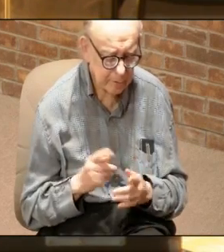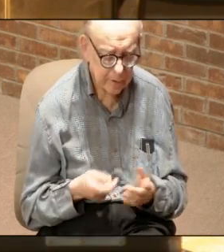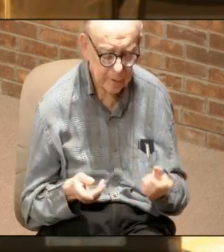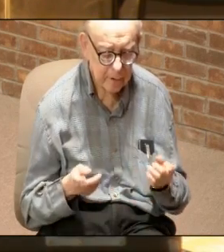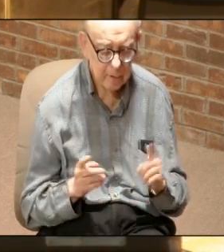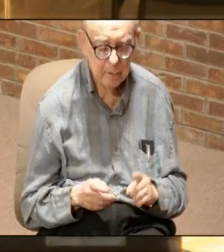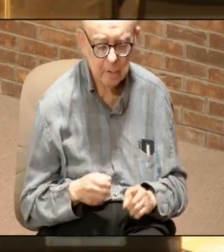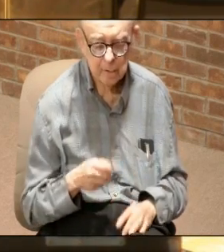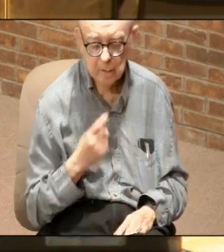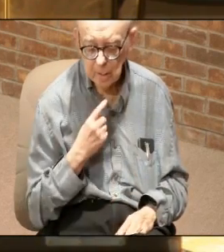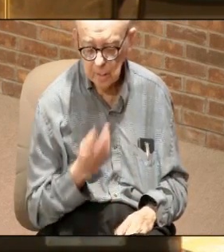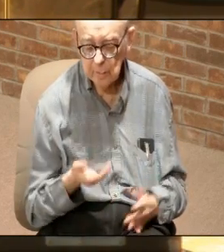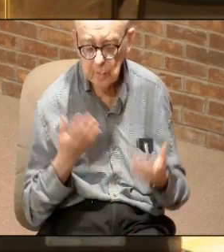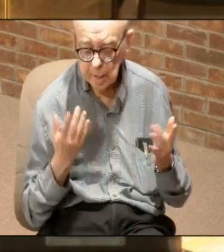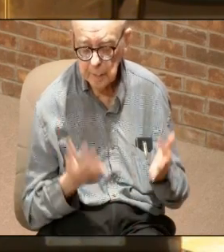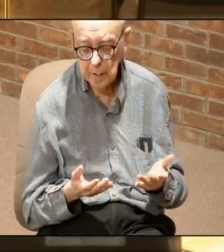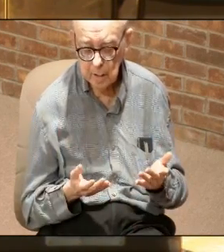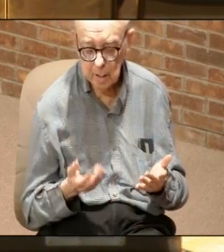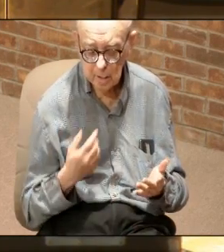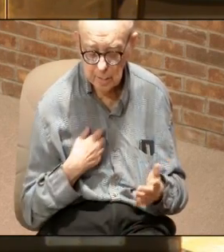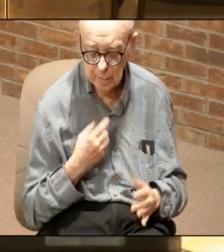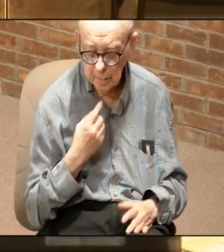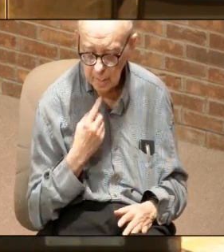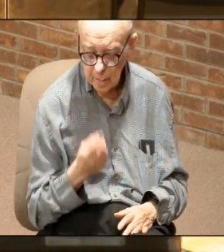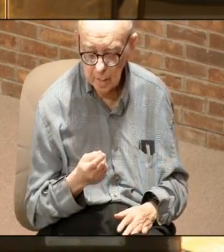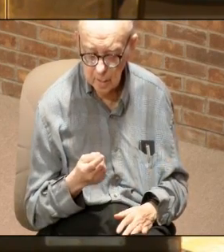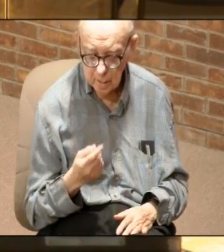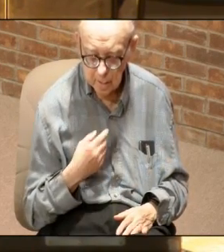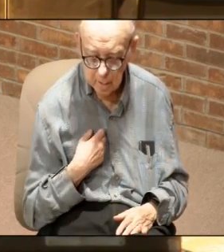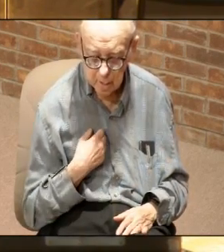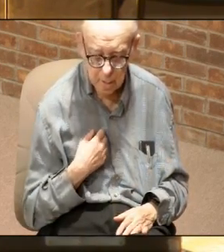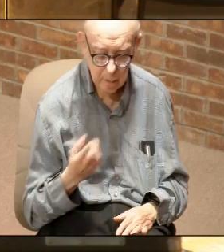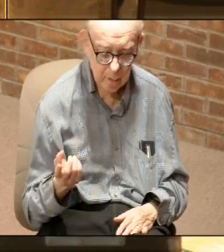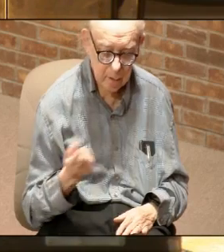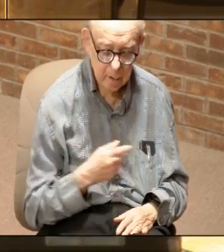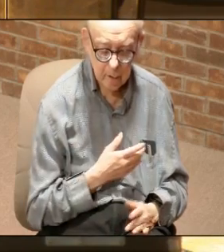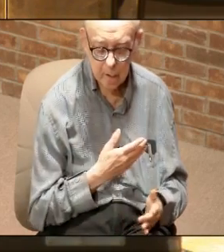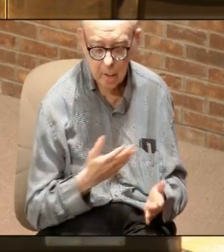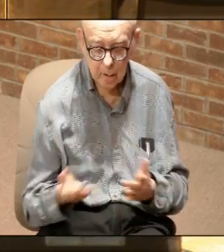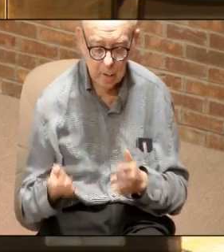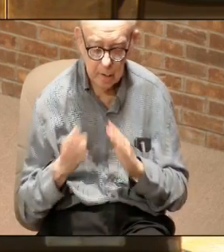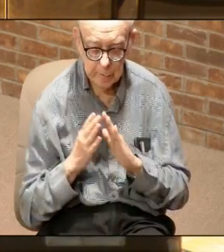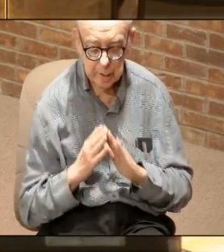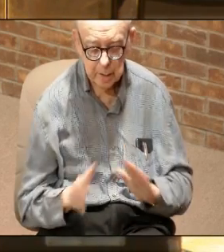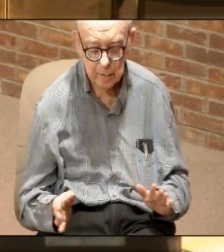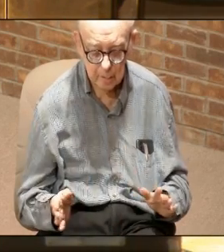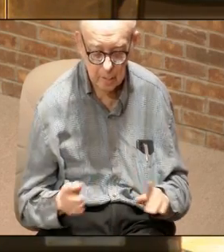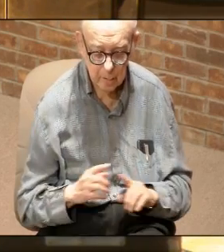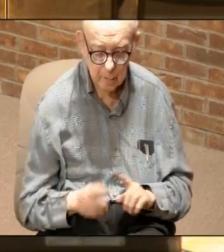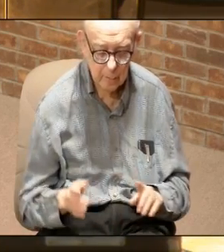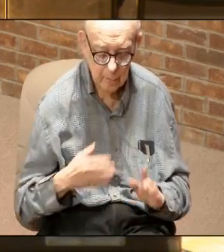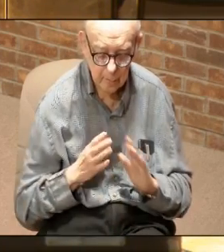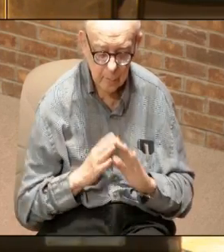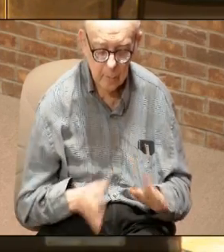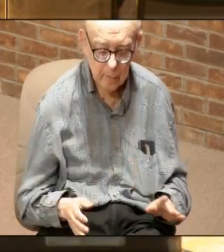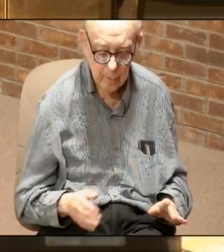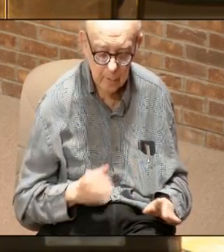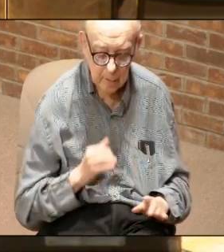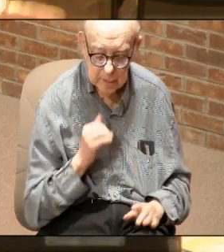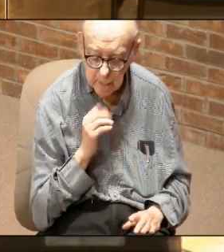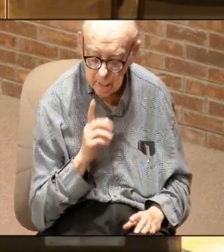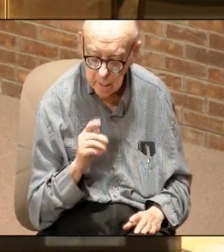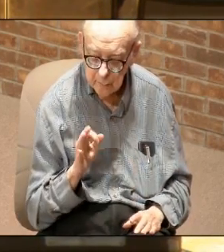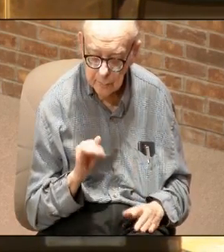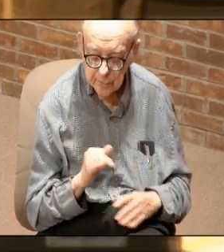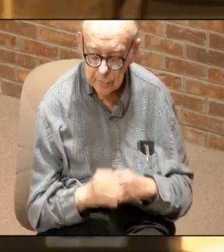on, and God's saying, hold on a minute, I'm telling you, I'm coming and I'm bringing peace. But my peace is not with this